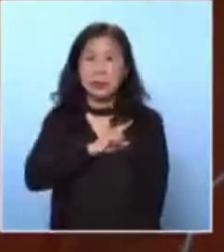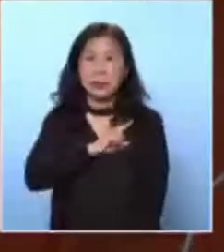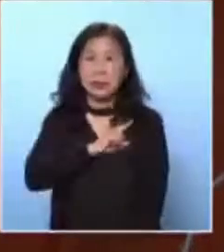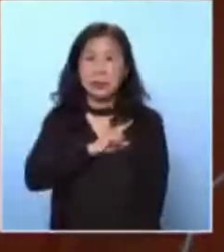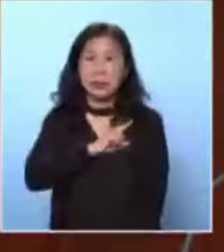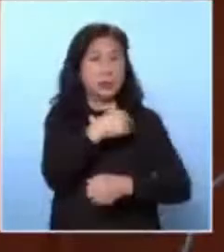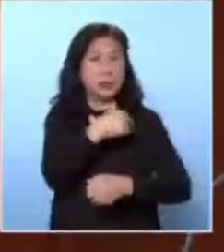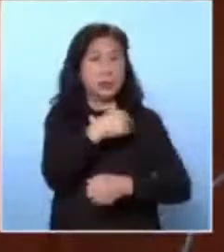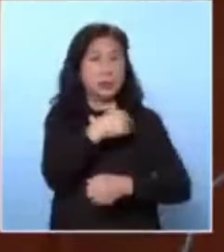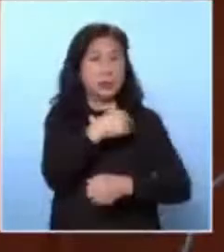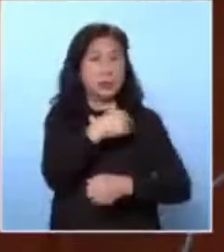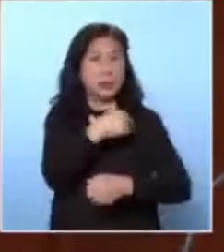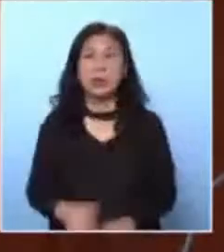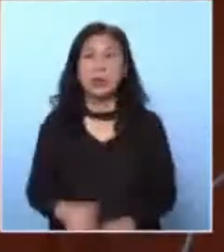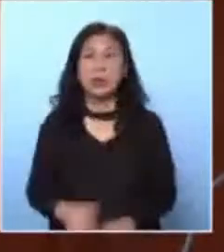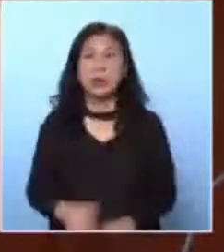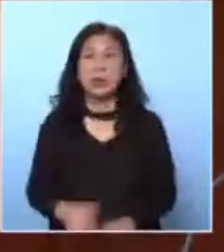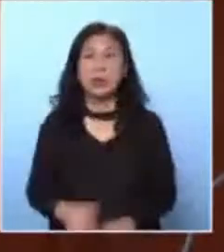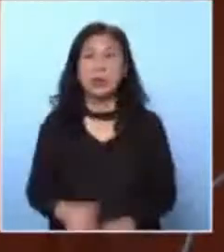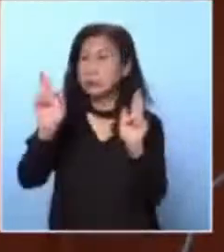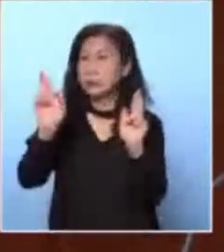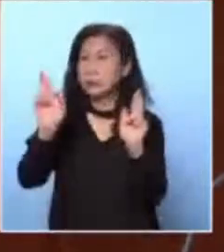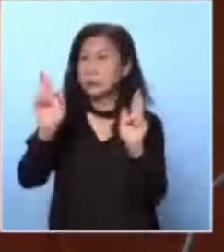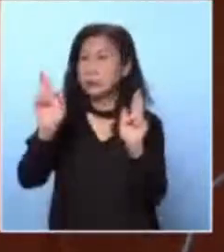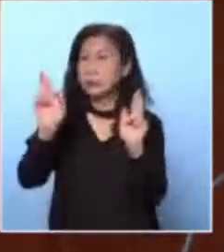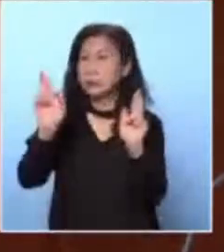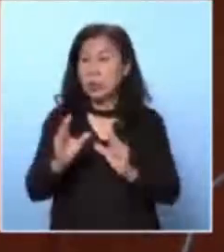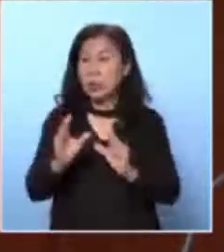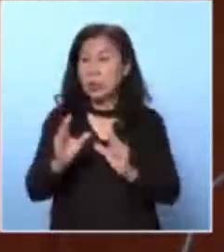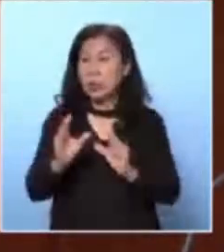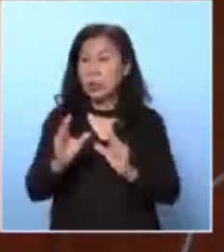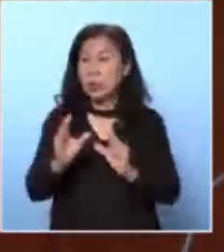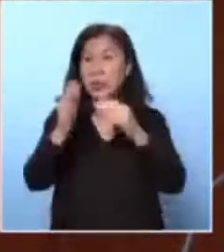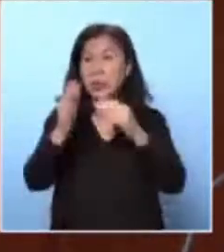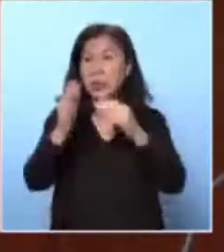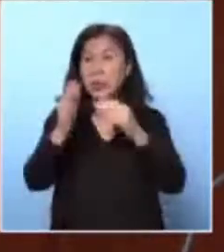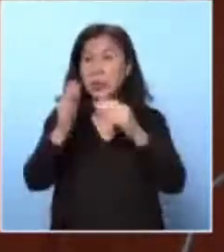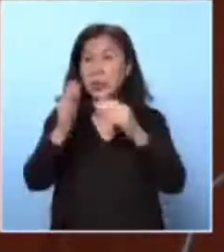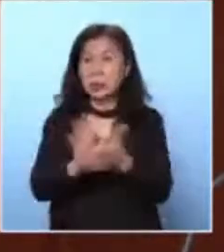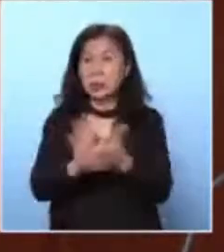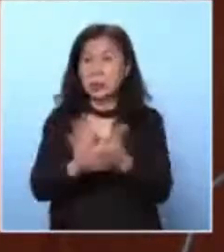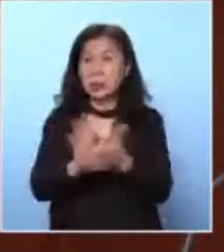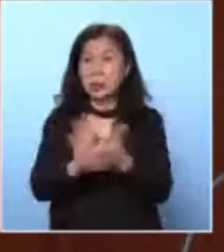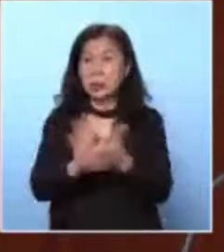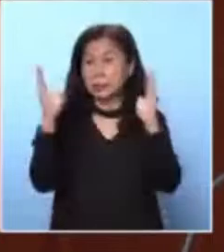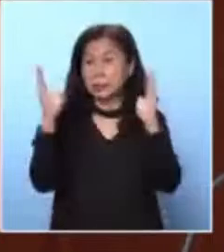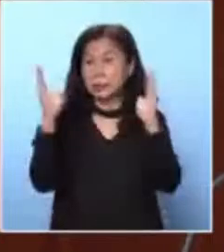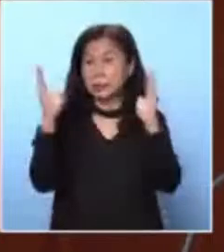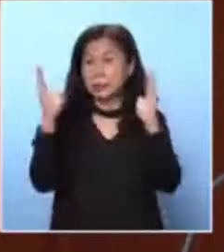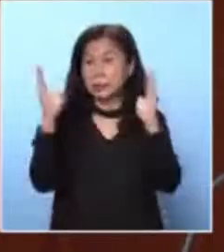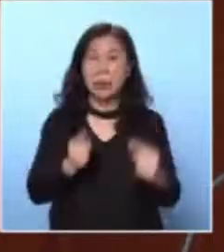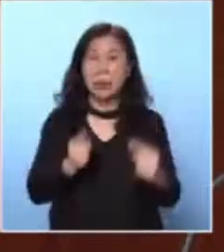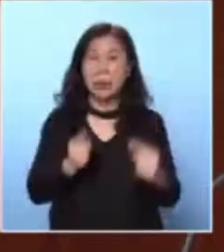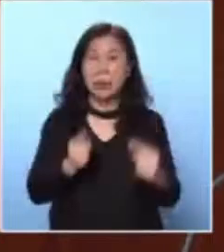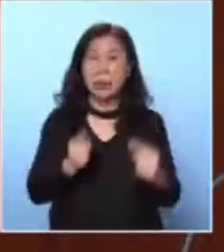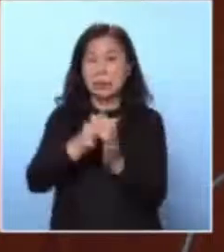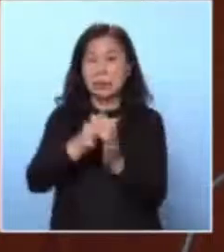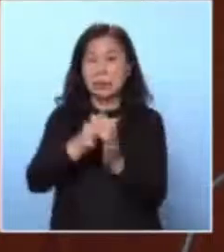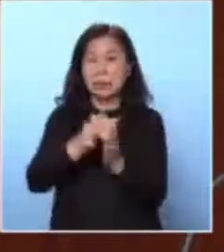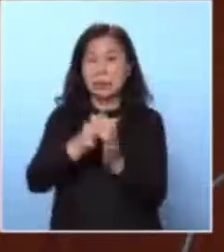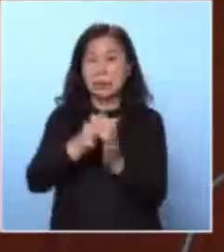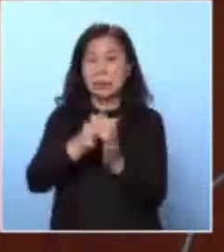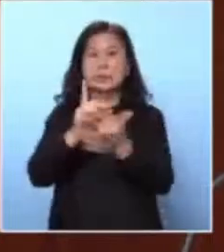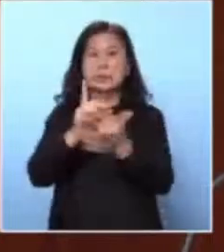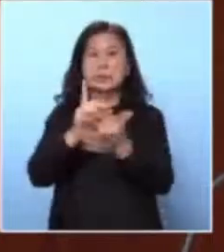Northern Metropolis. The development of the Northern Metropolis will span across 20 years, and our target is to release all the